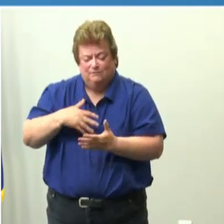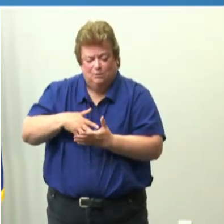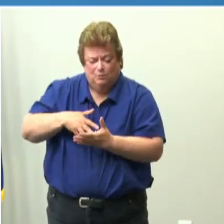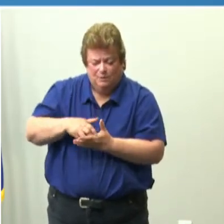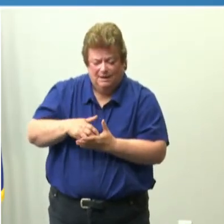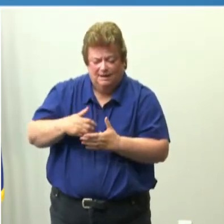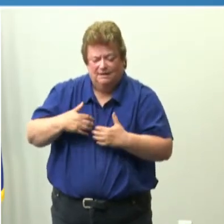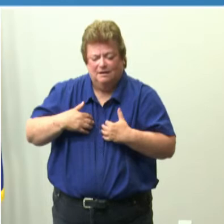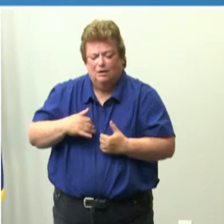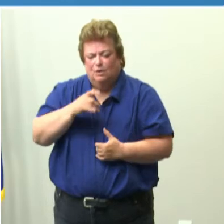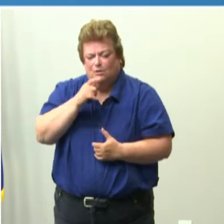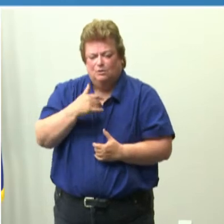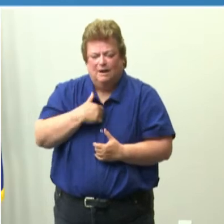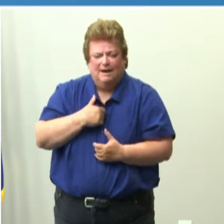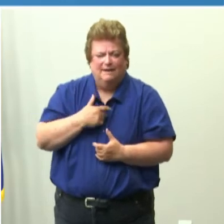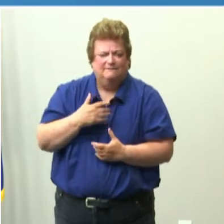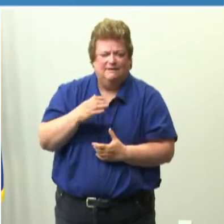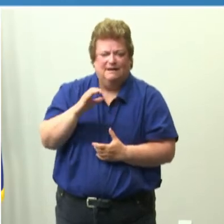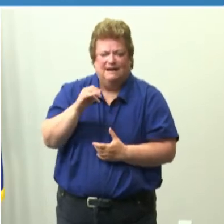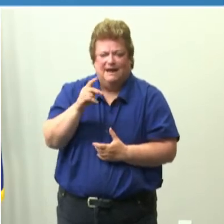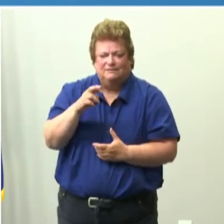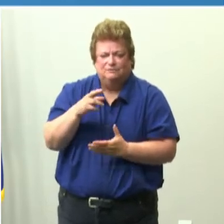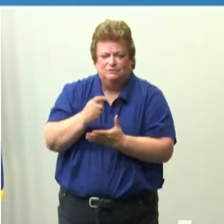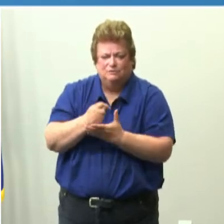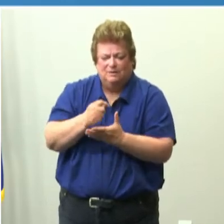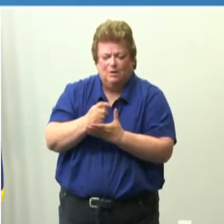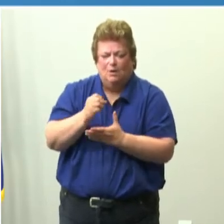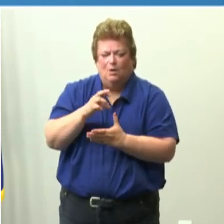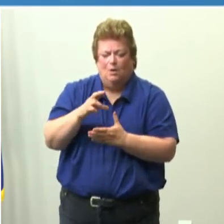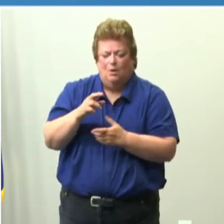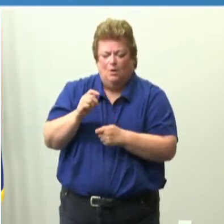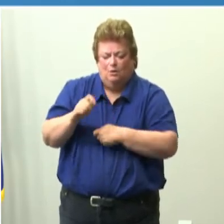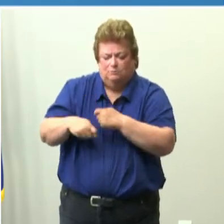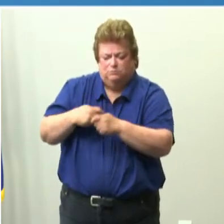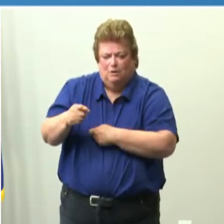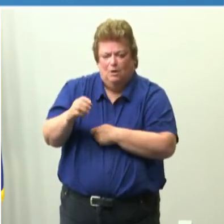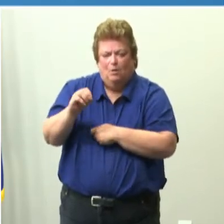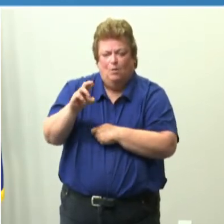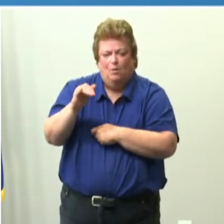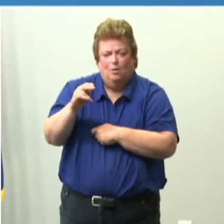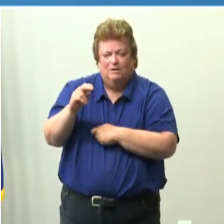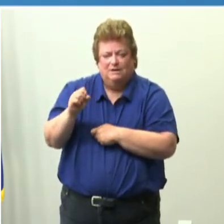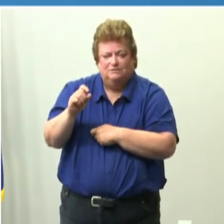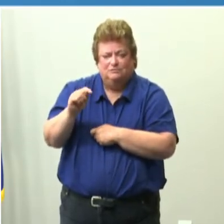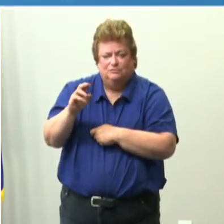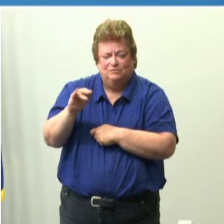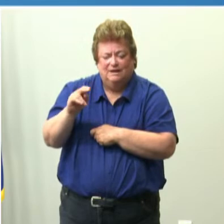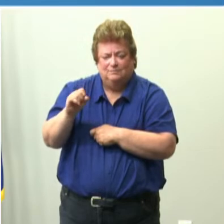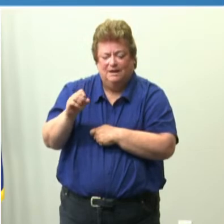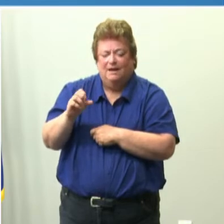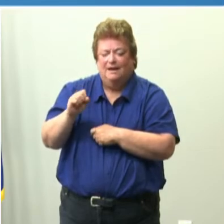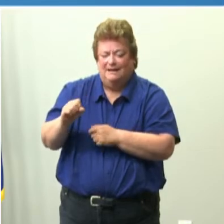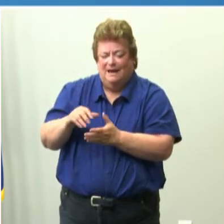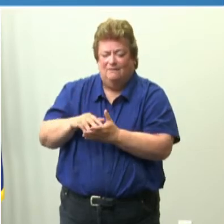receiving cancer treatment or who have had an organ transplant, are more vulnerable to COVID-19 and may benefit from